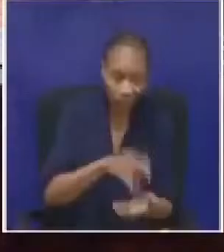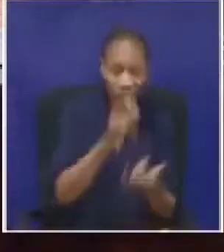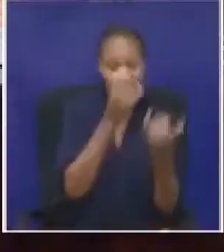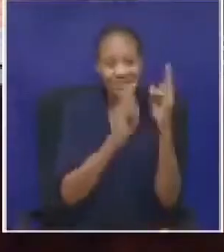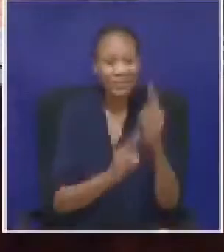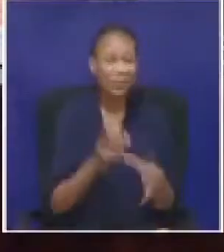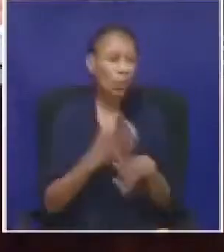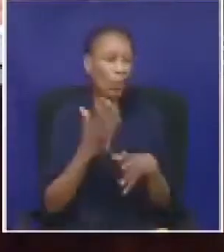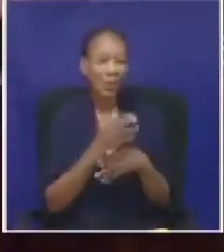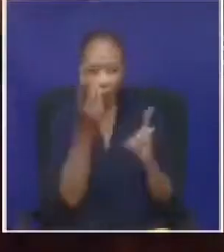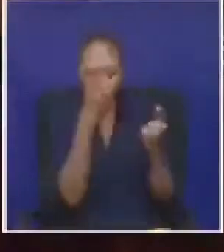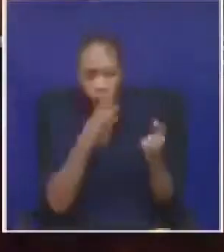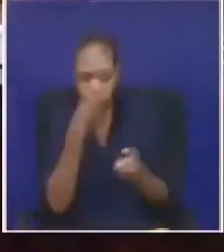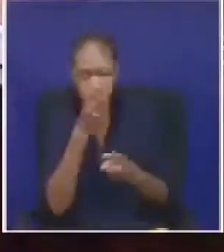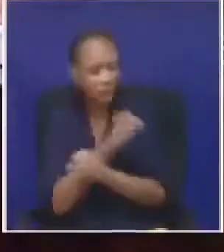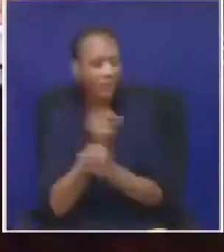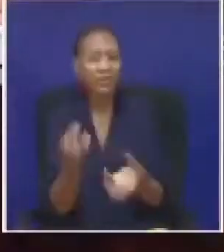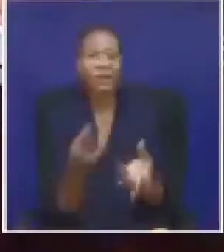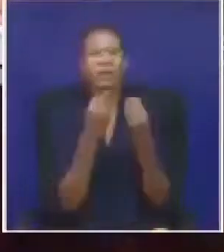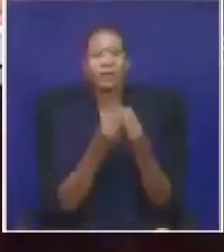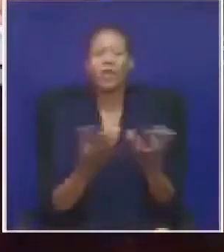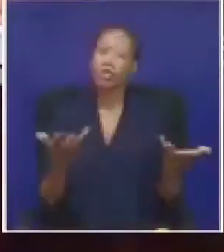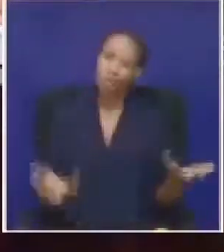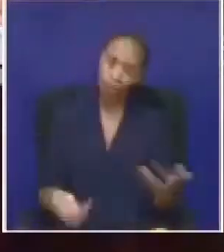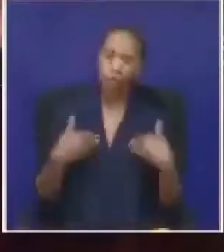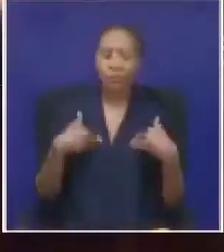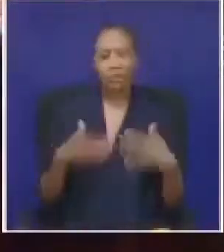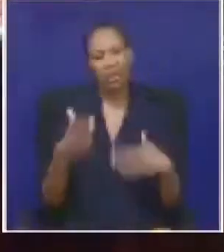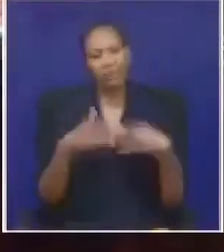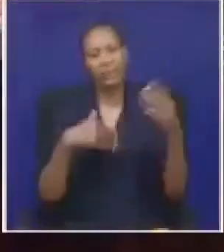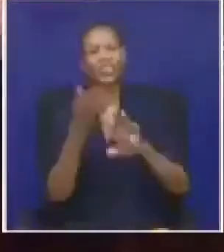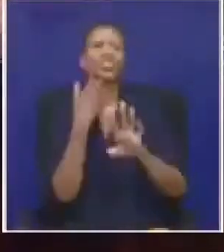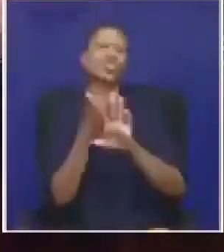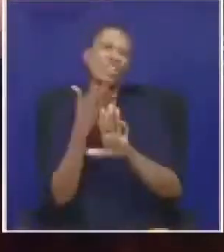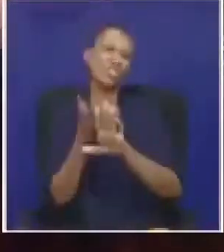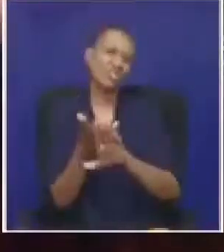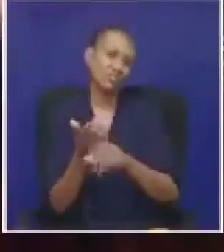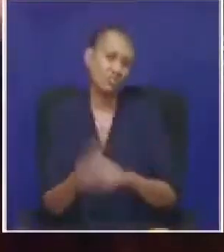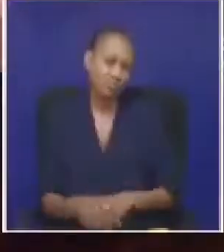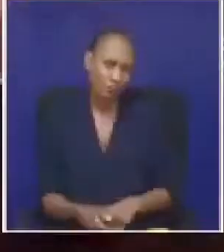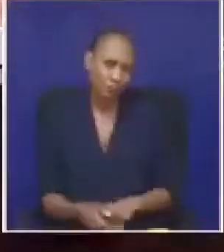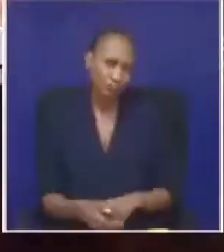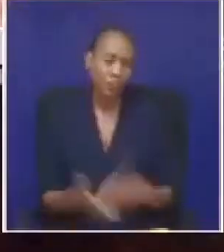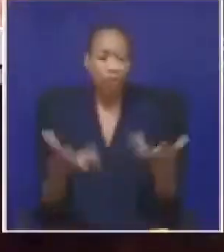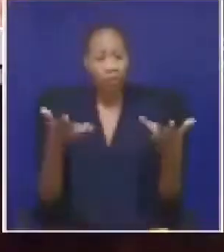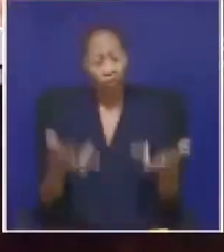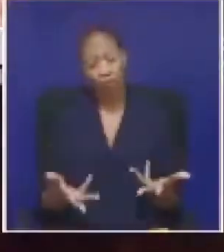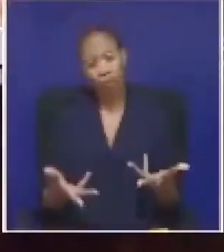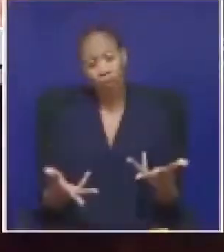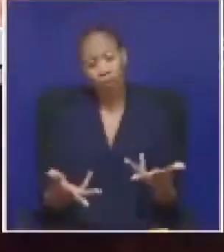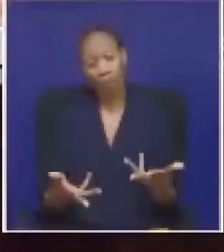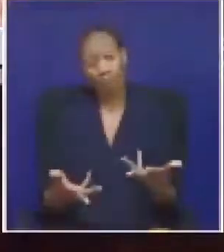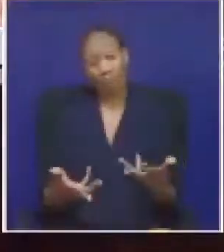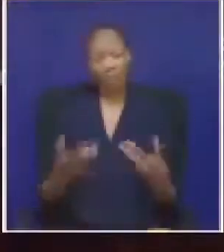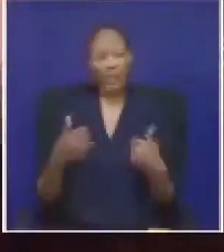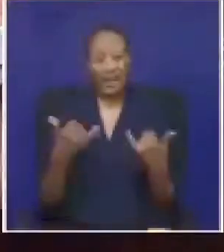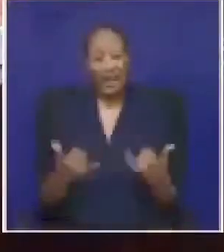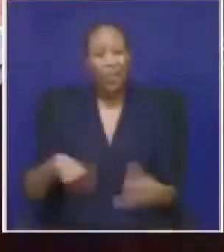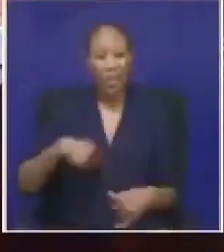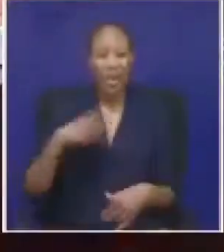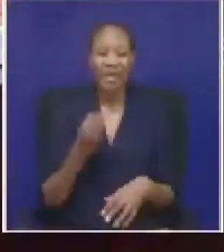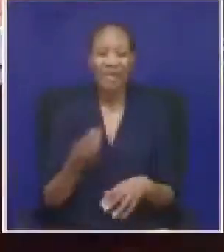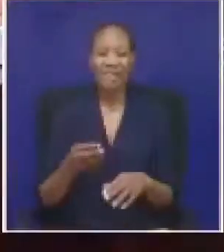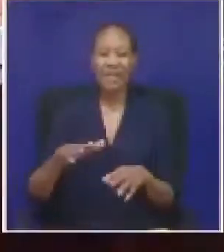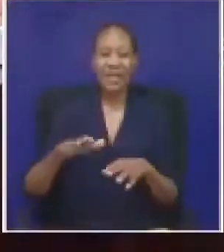get employment, then they start building shacks. That's why you have a proliferation of